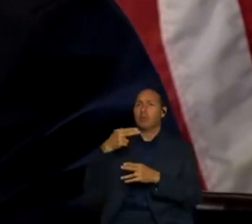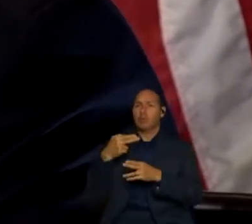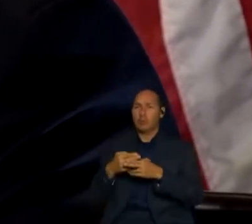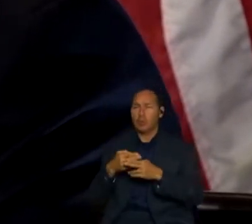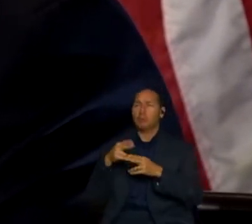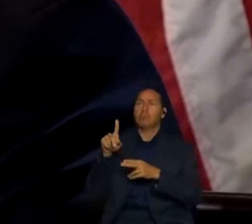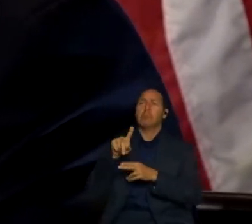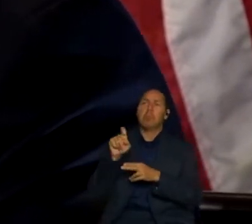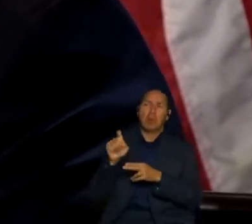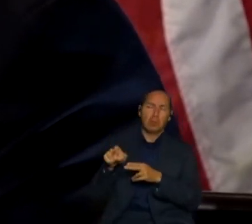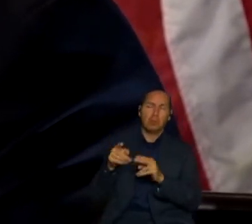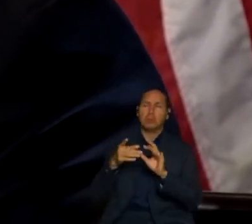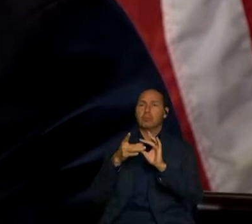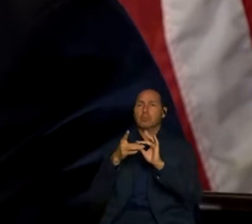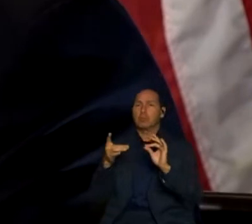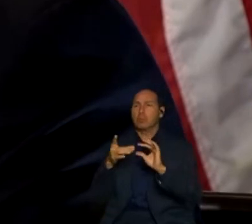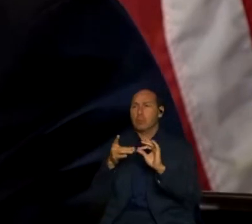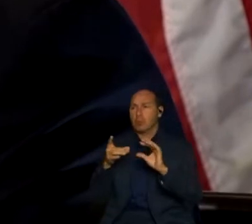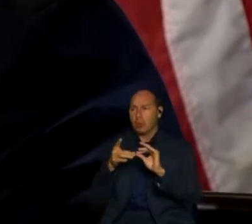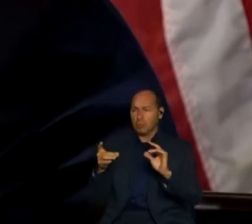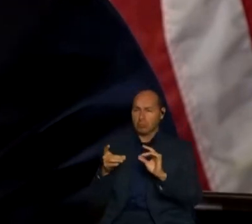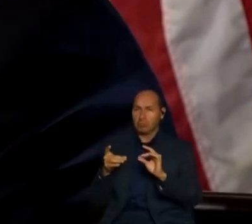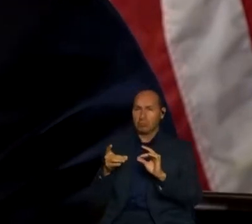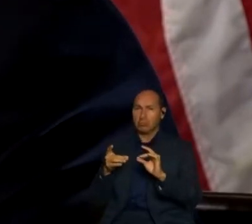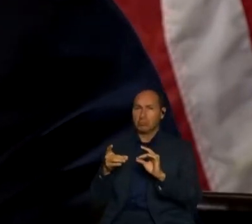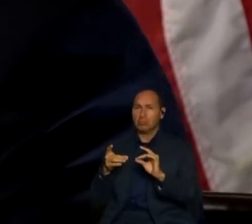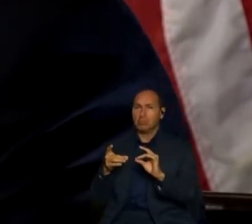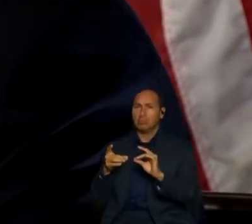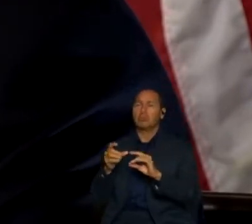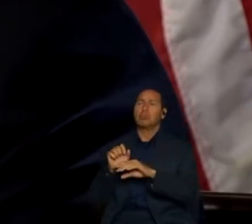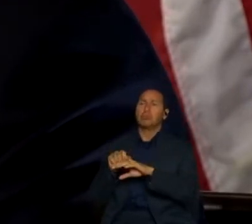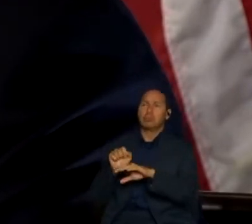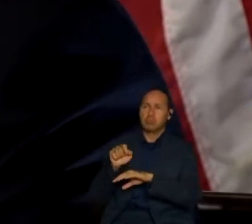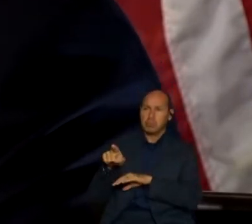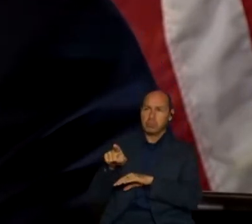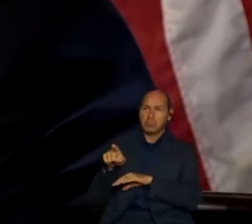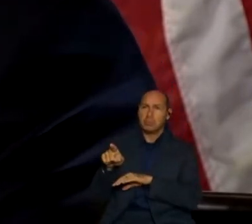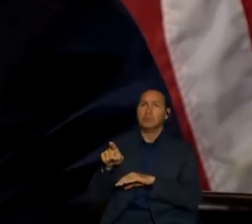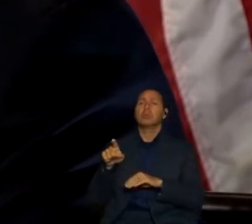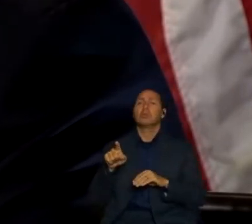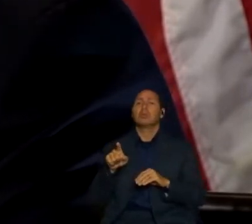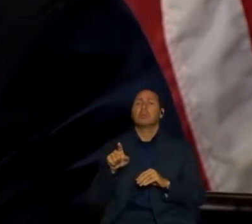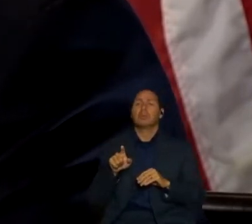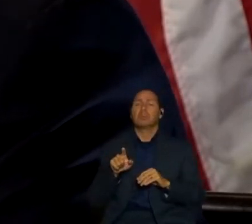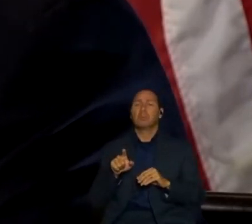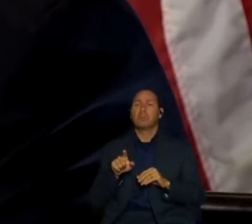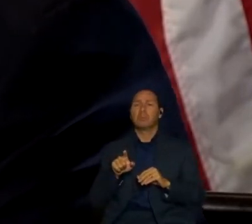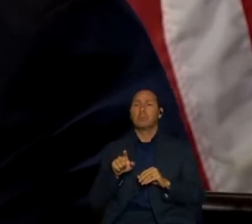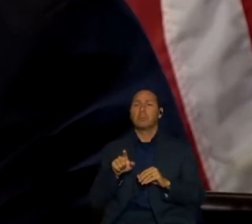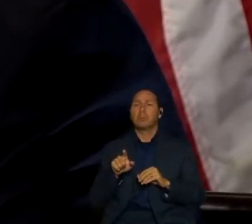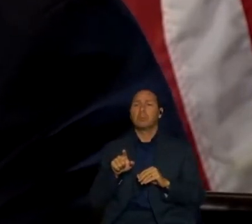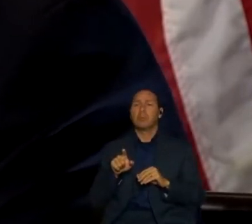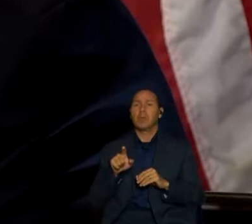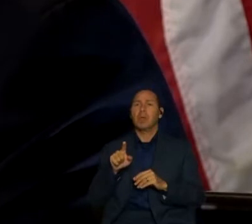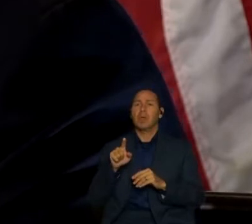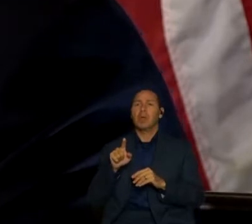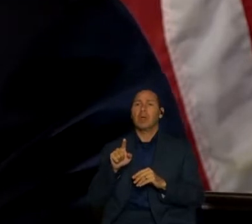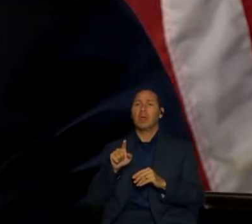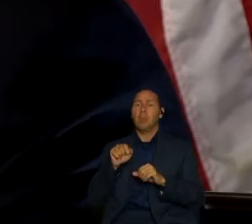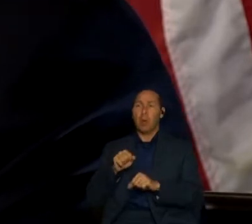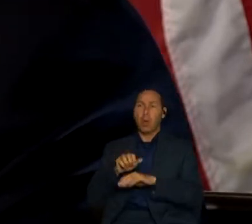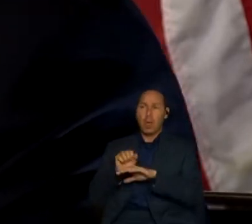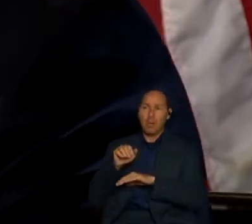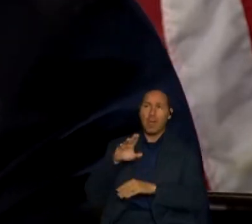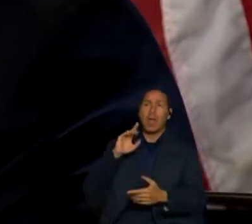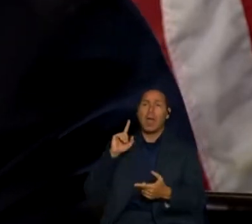any questions or comments that you may have. And we'll take comments up to 15 minutes